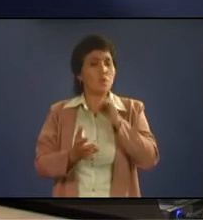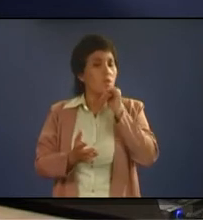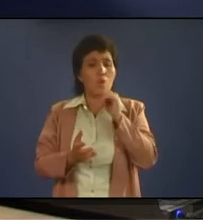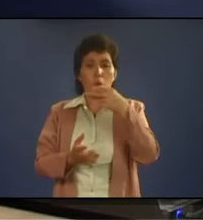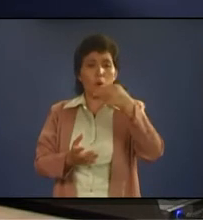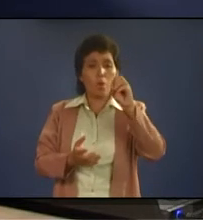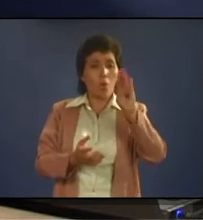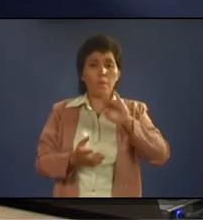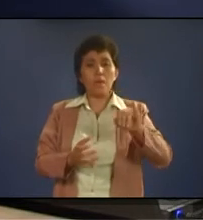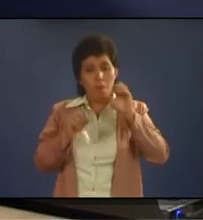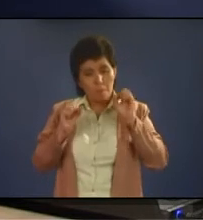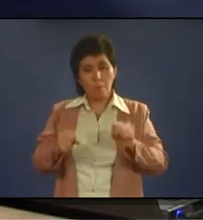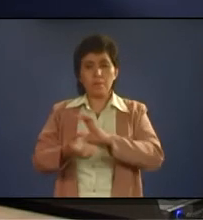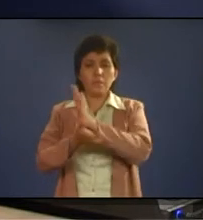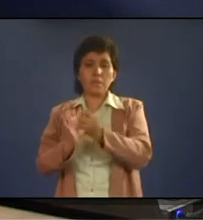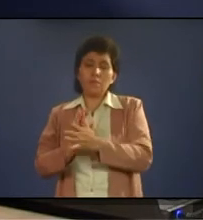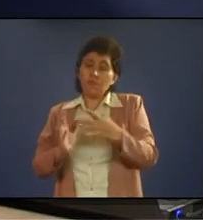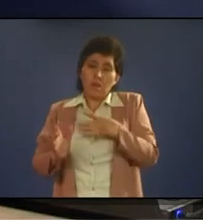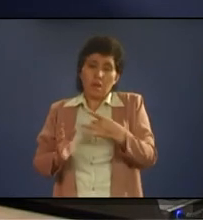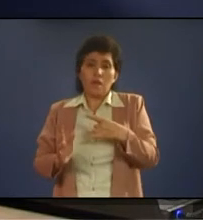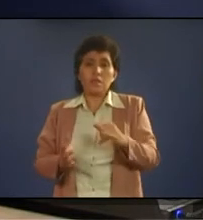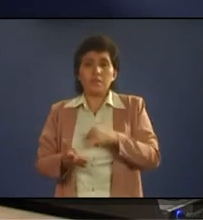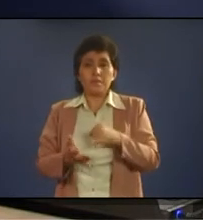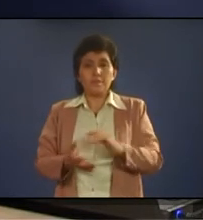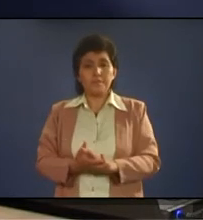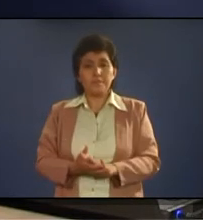be a favorite or a liking, okay?